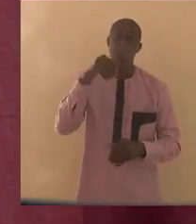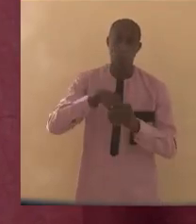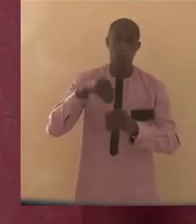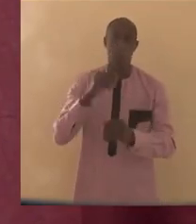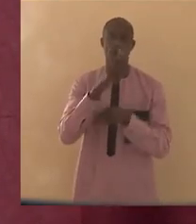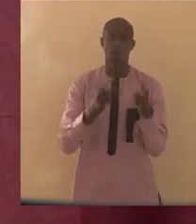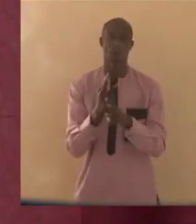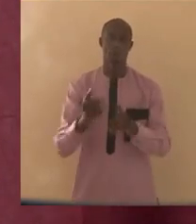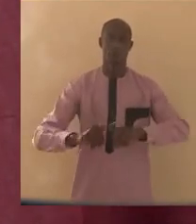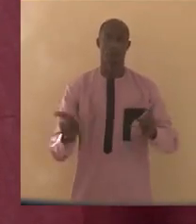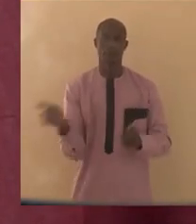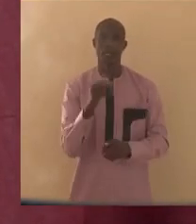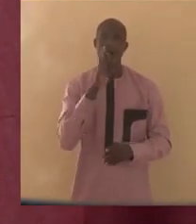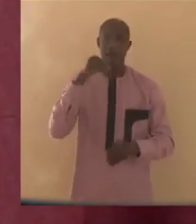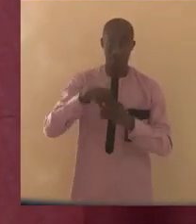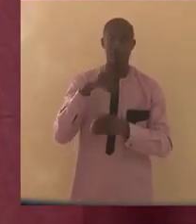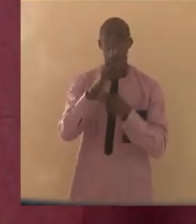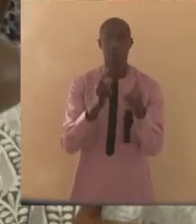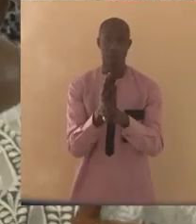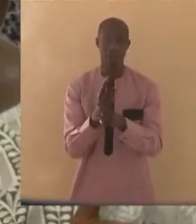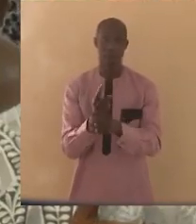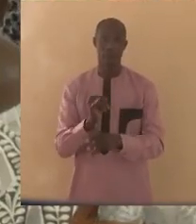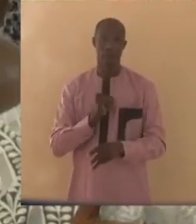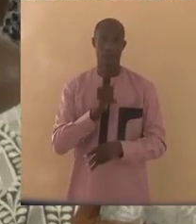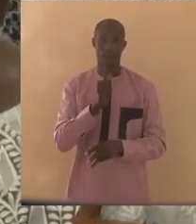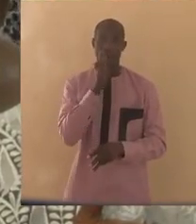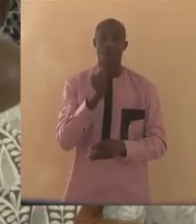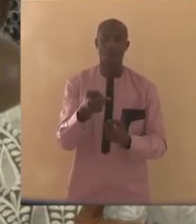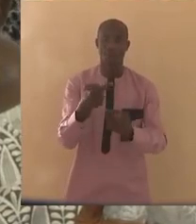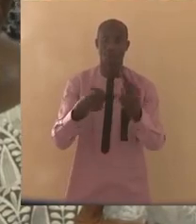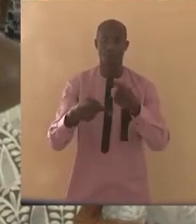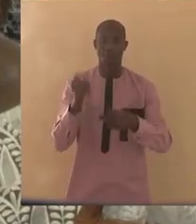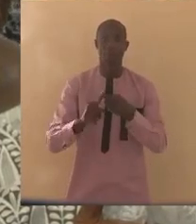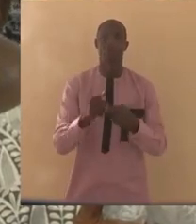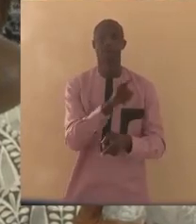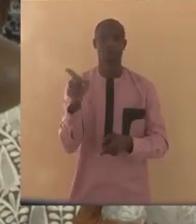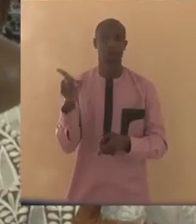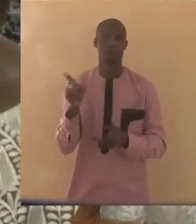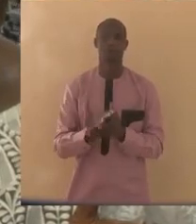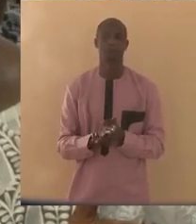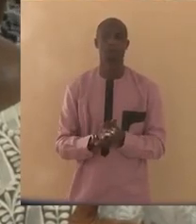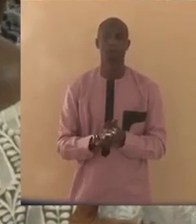more in the world, but they are in the world, and I am coming to you.